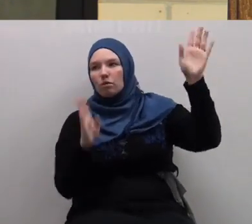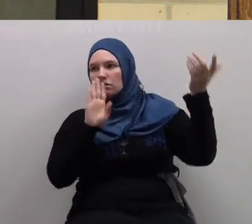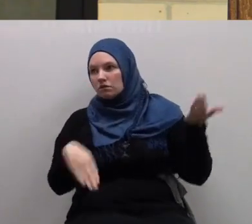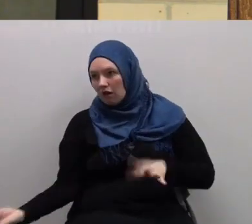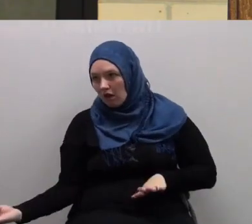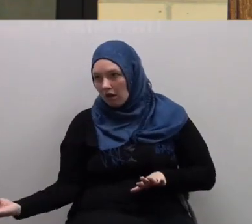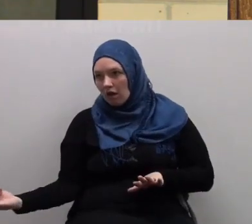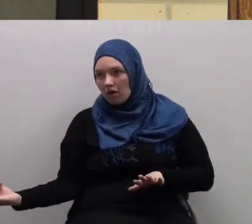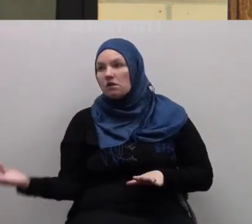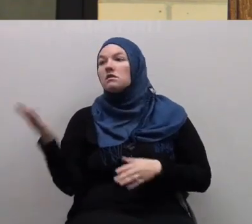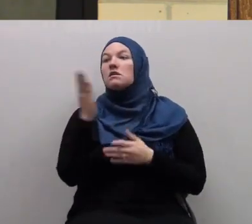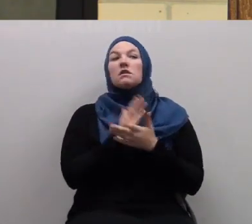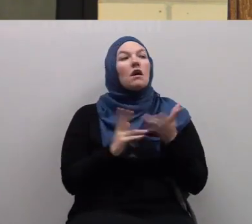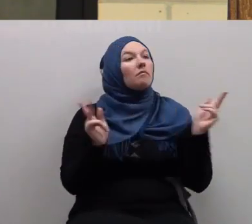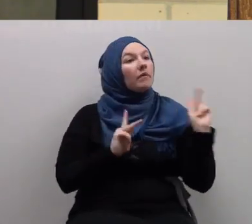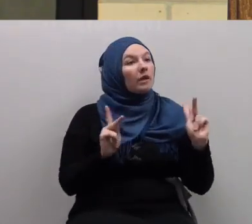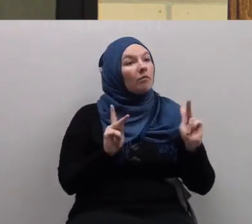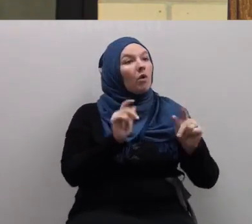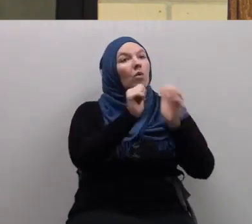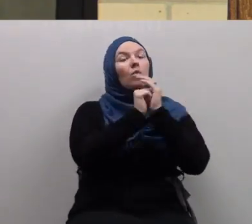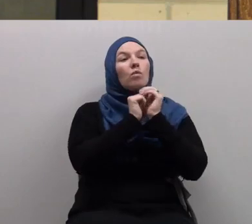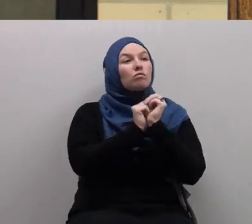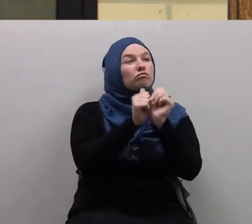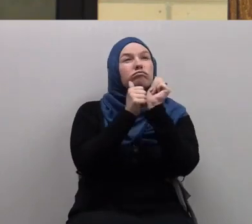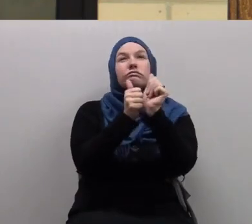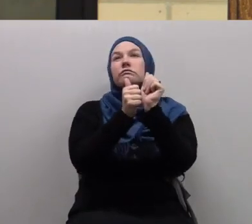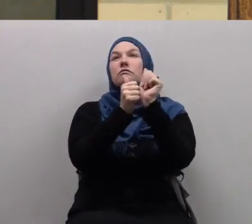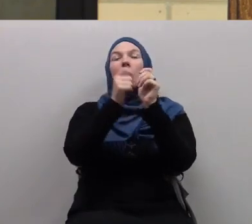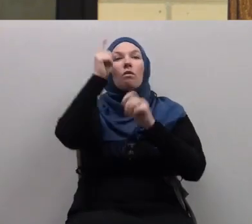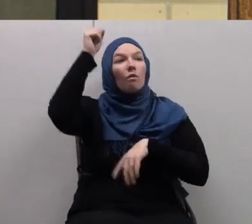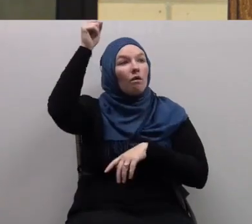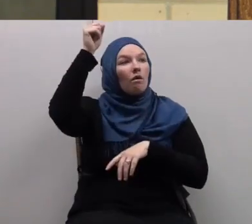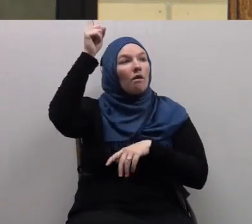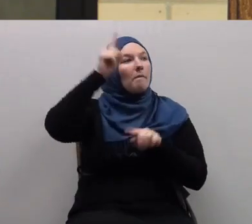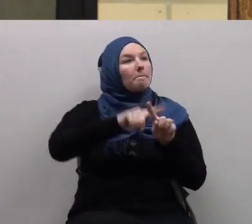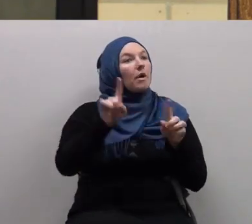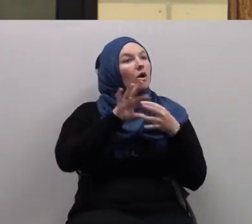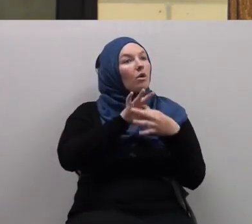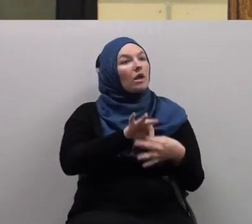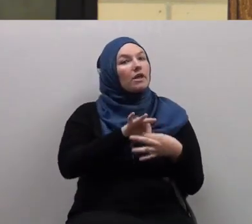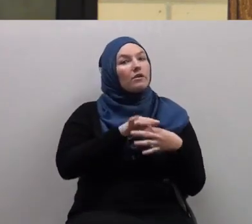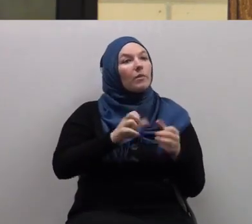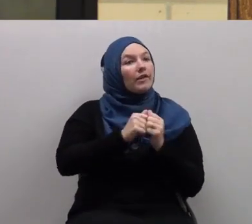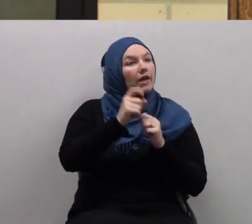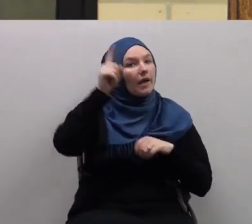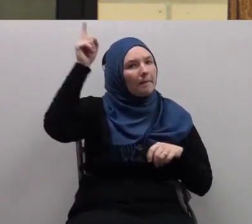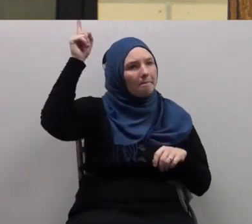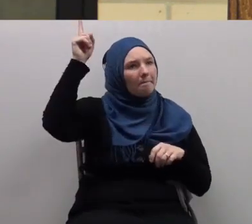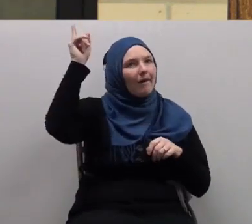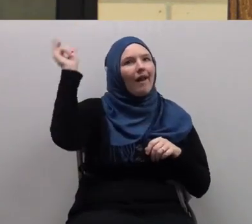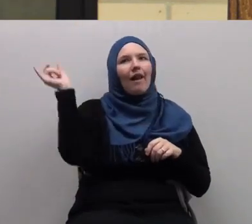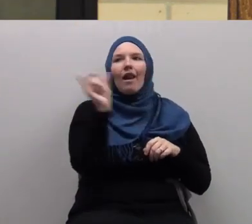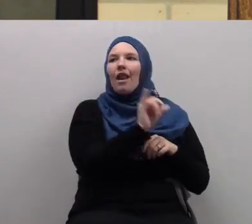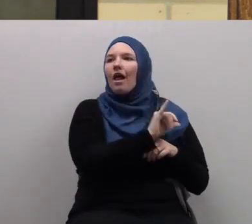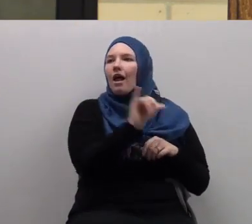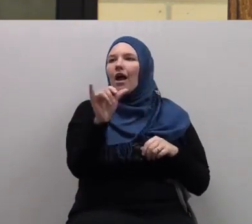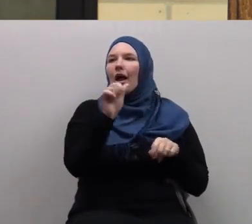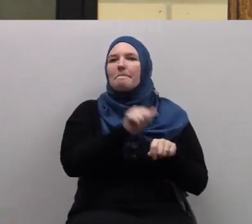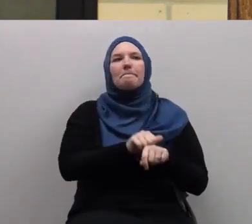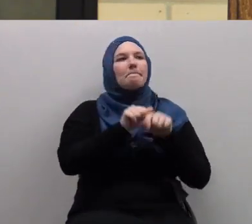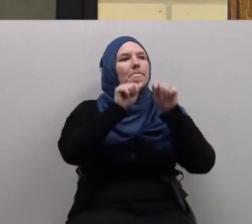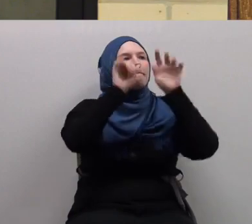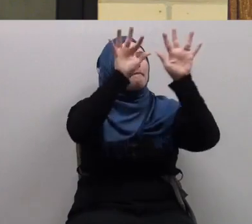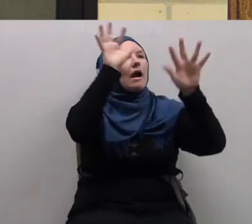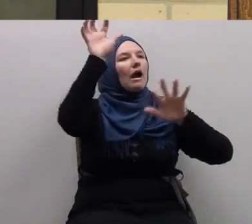So some people worship Allah and their relationship with Him is like a mountain climber